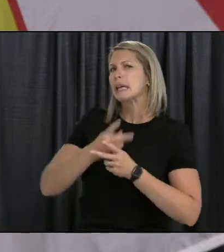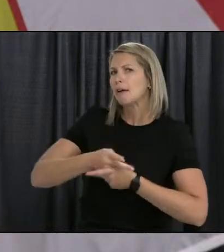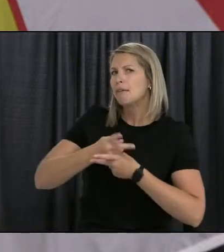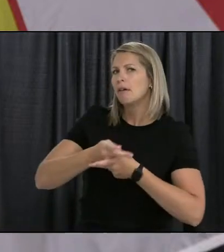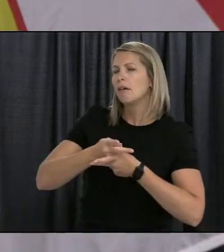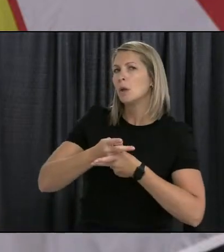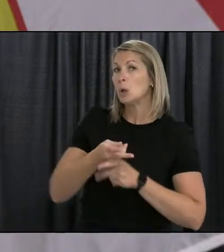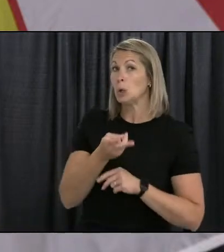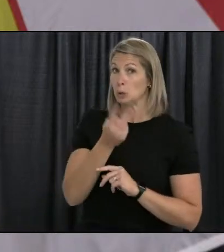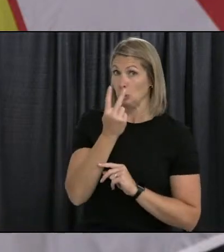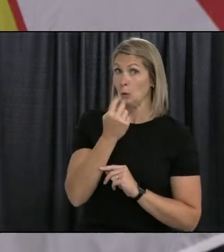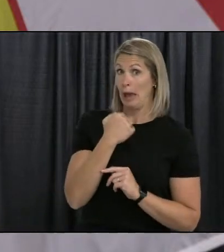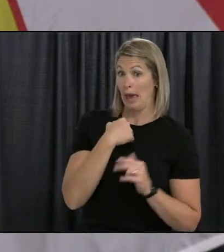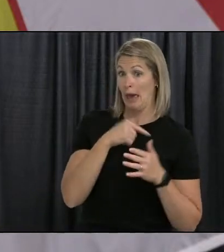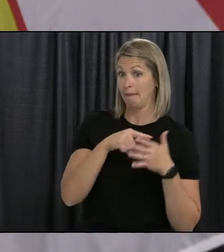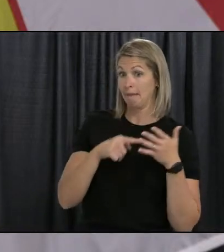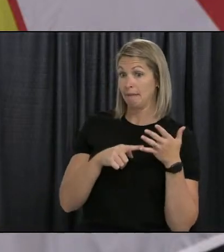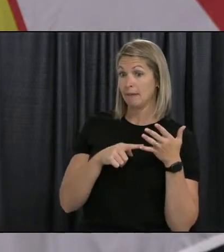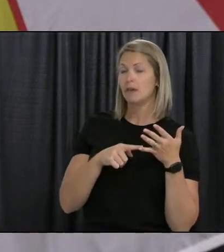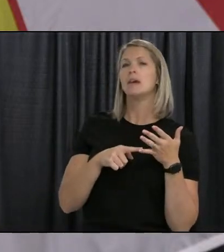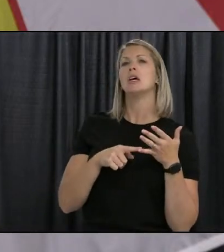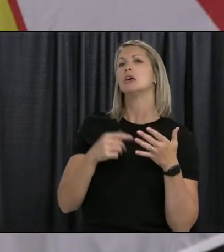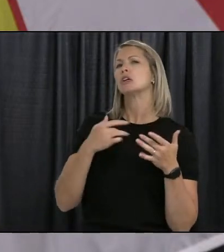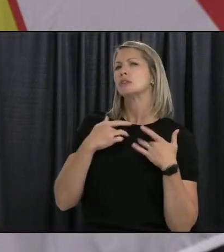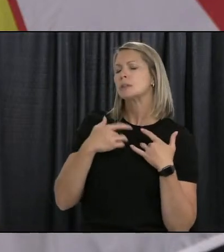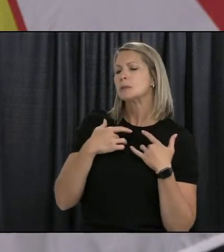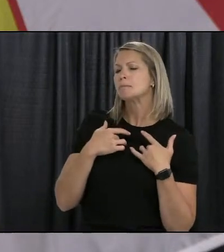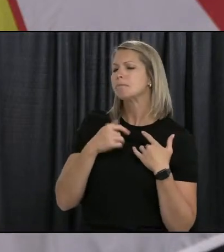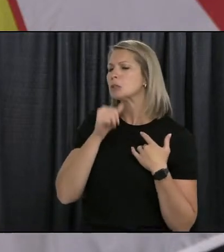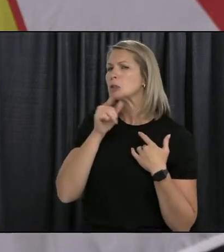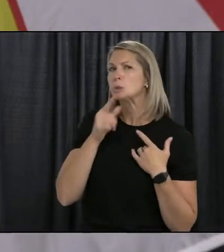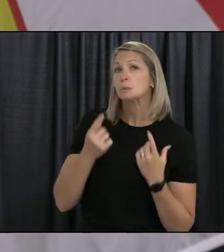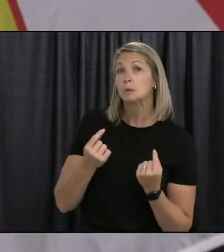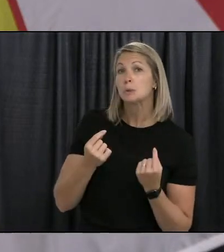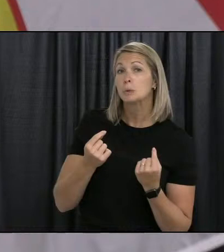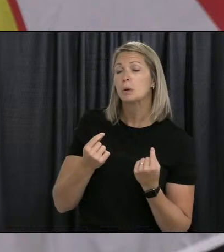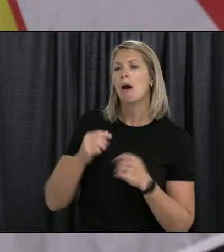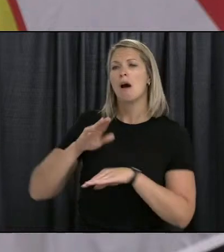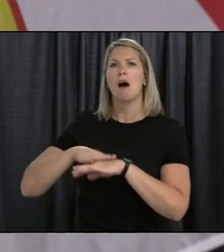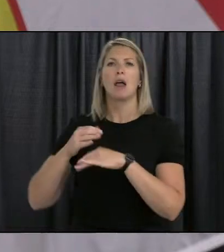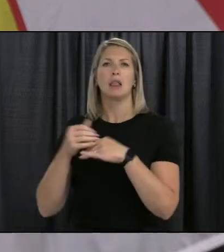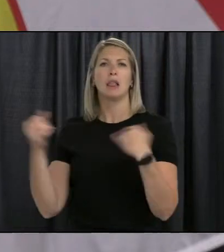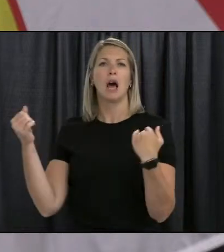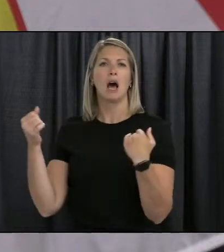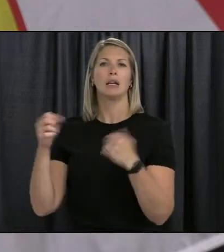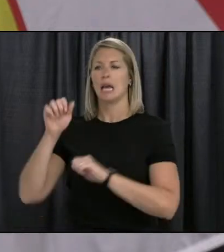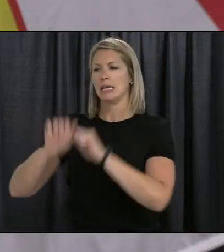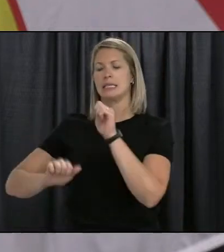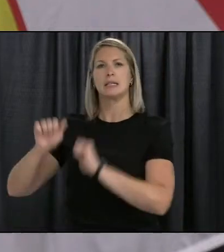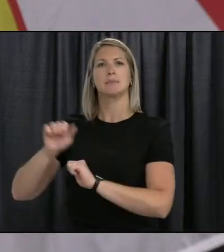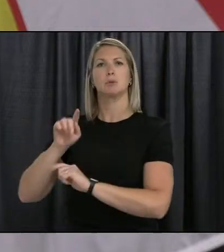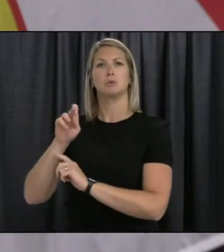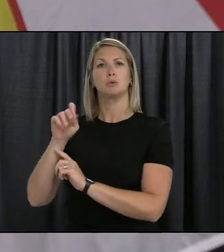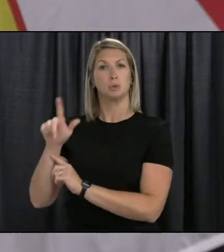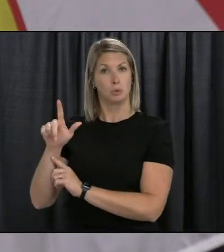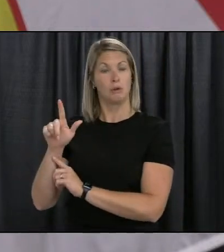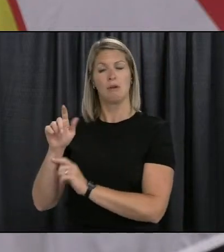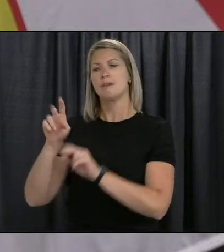you are concerned, please complete the online assessment tool or on our website or call 811 for further